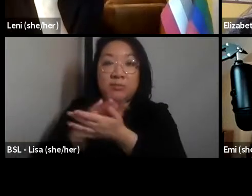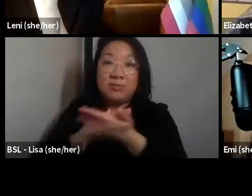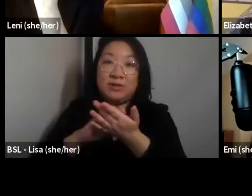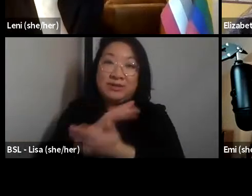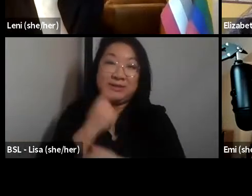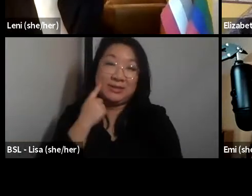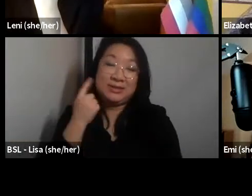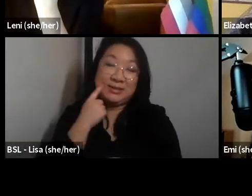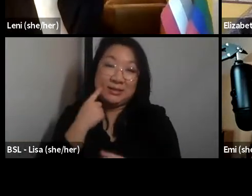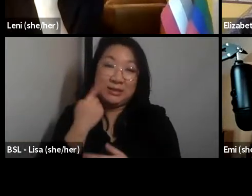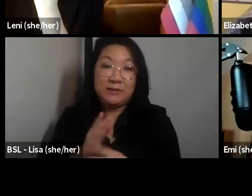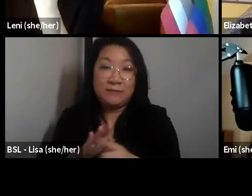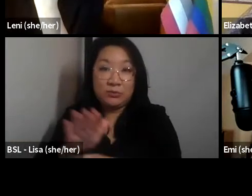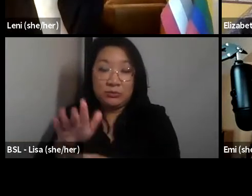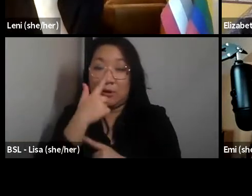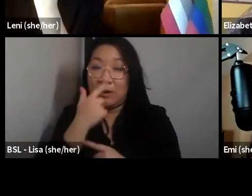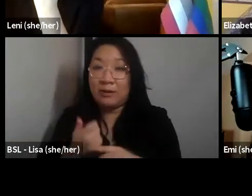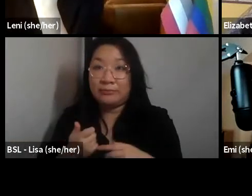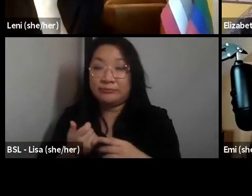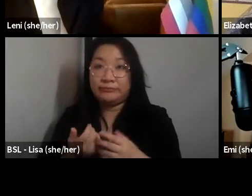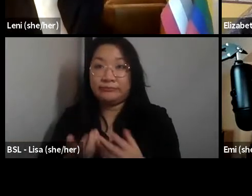to skim over us like they always have done.